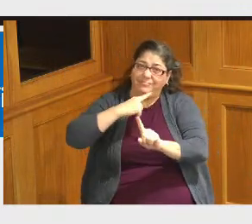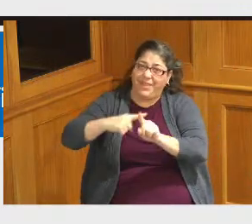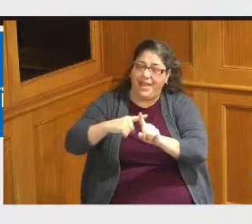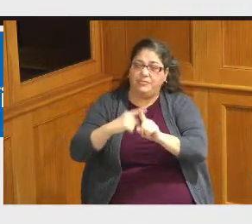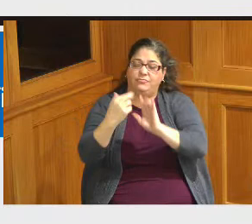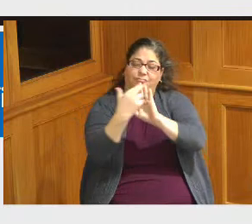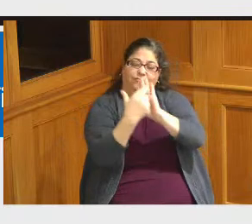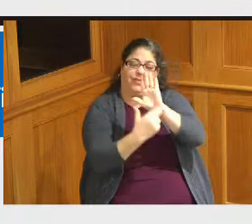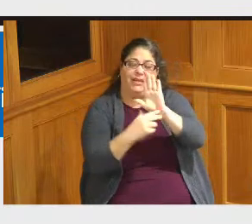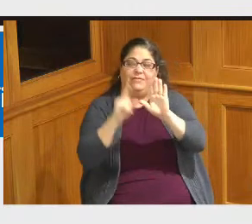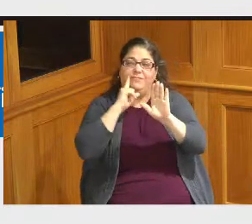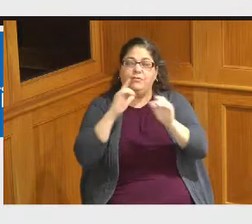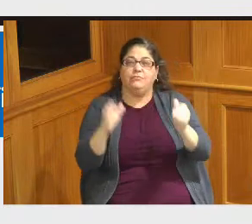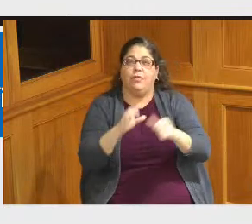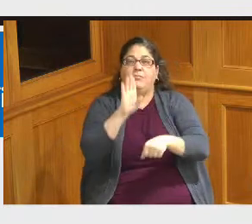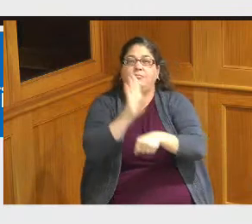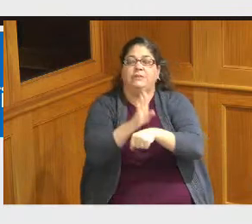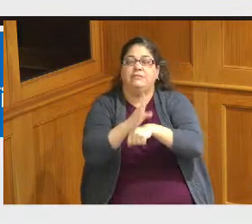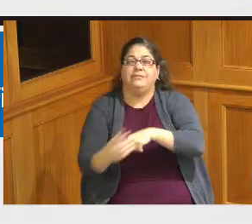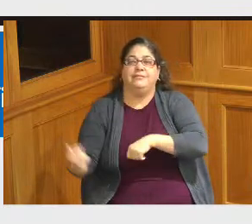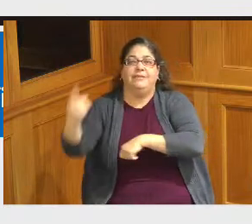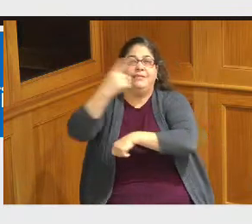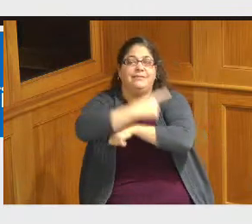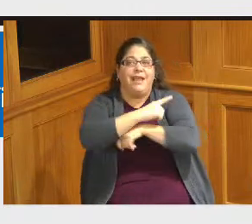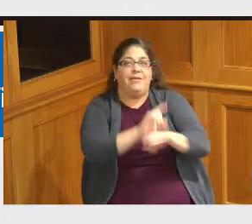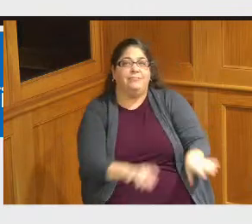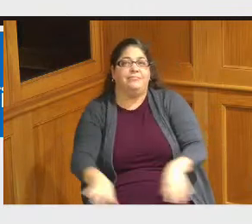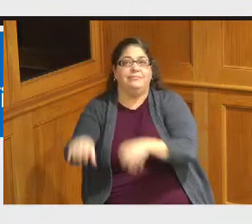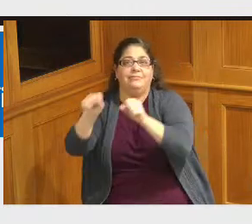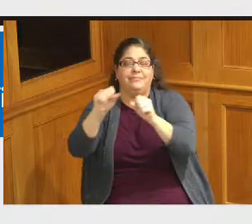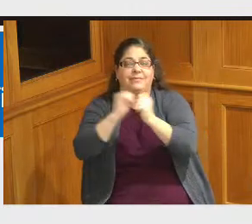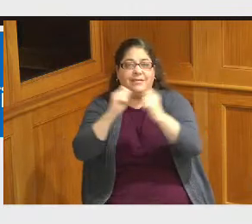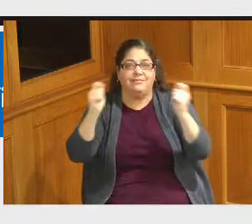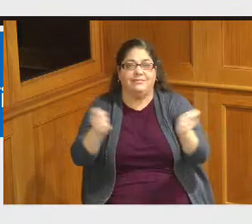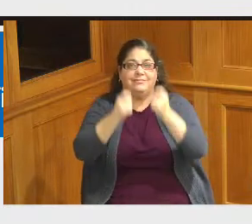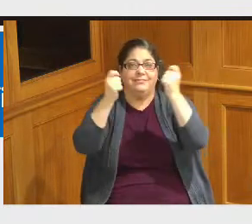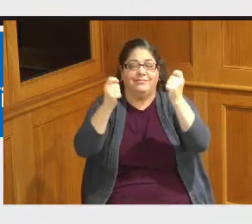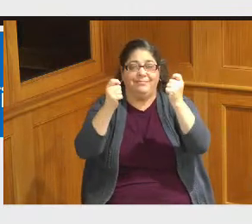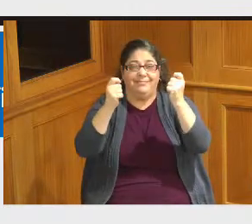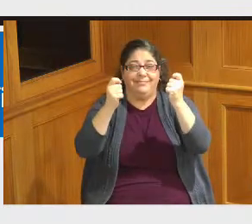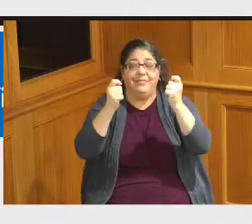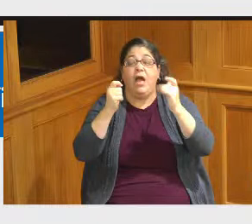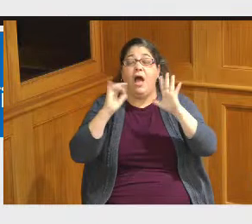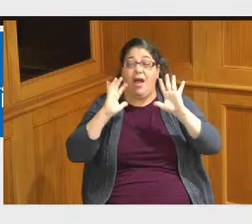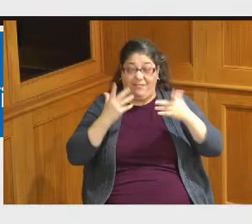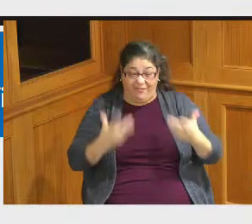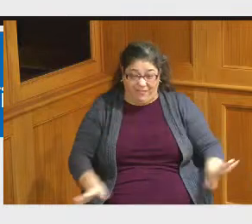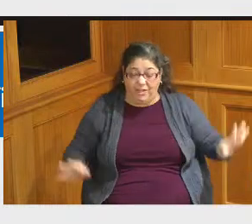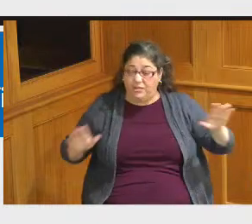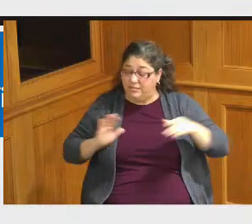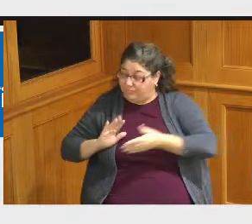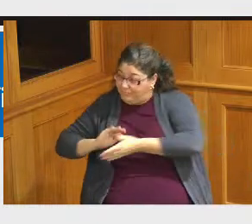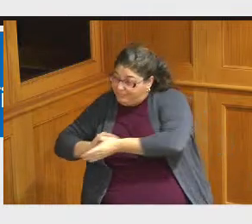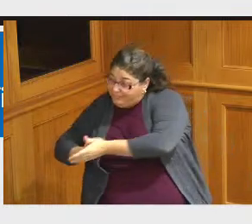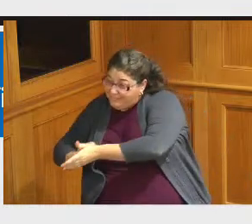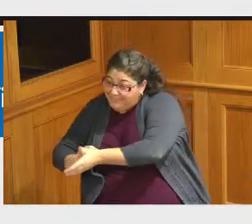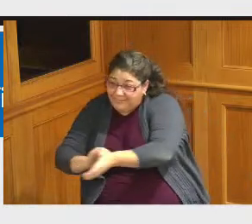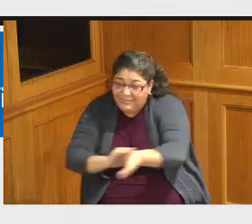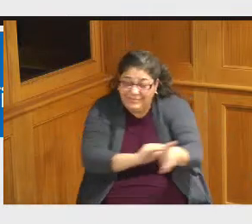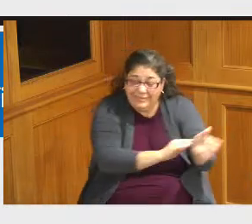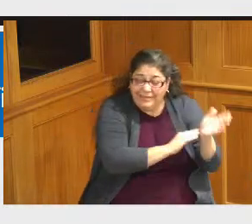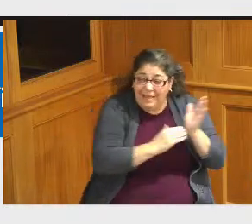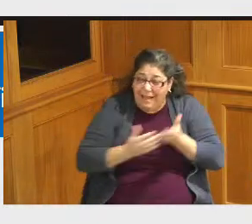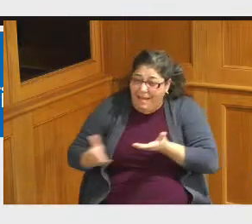registered for Small Business Day. The feedback that we got from that event for small businesses